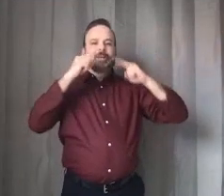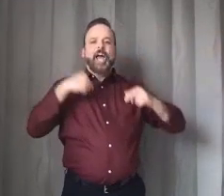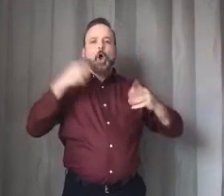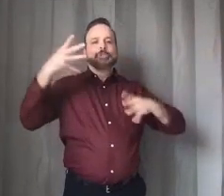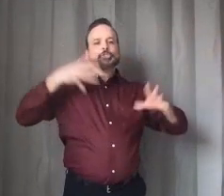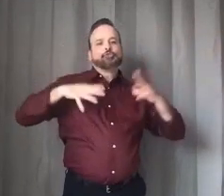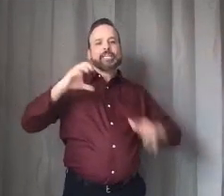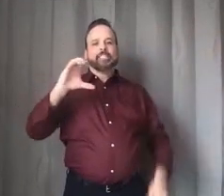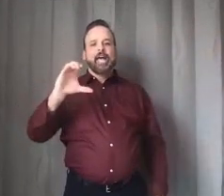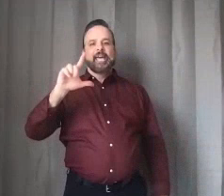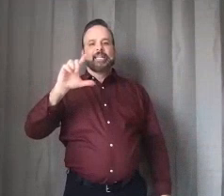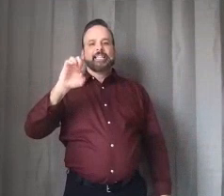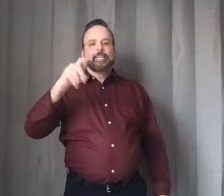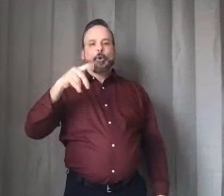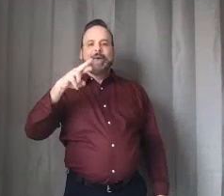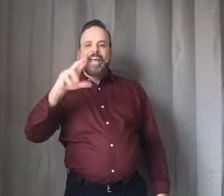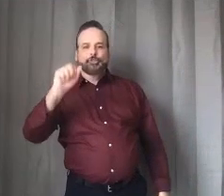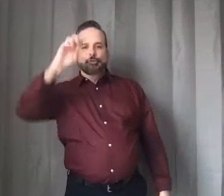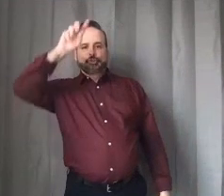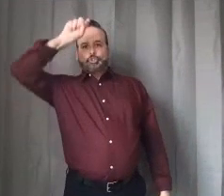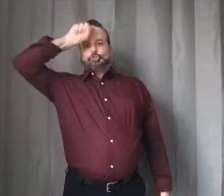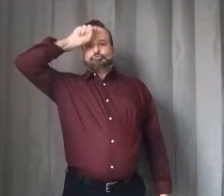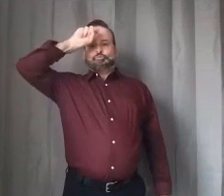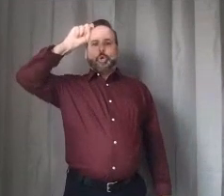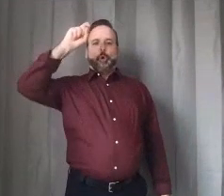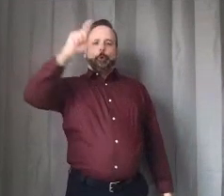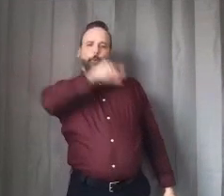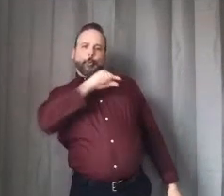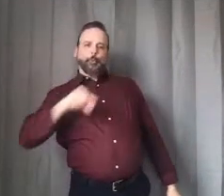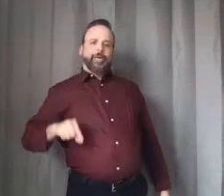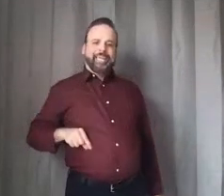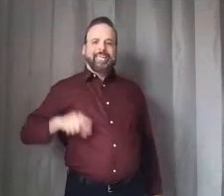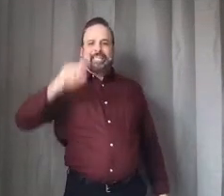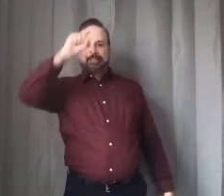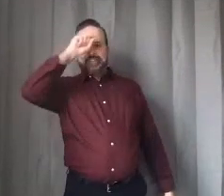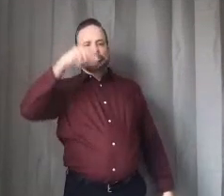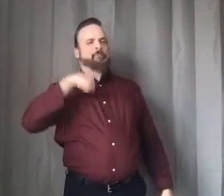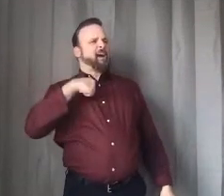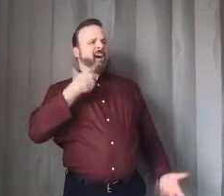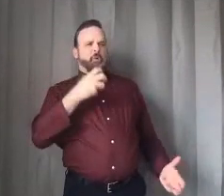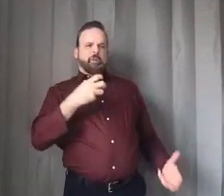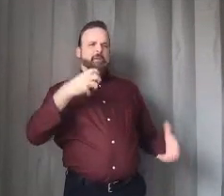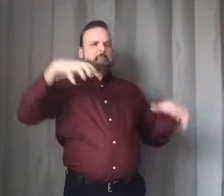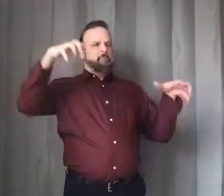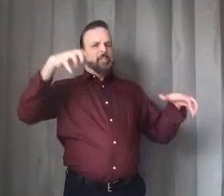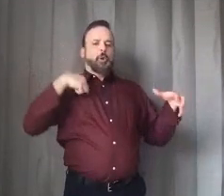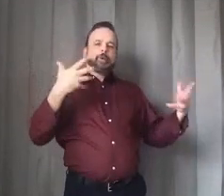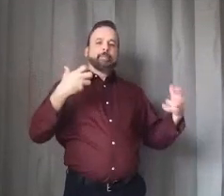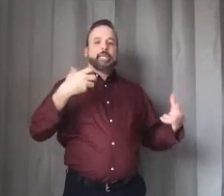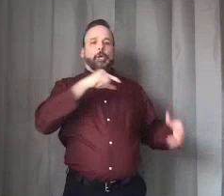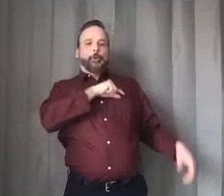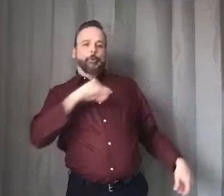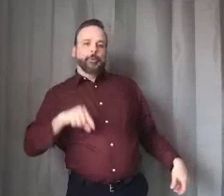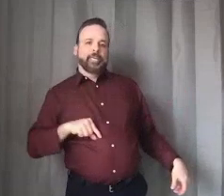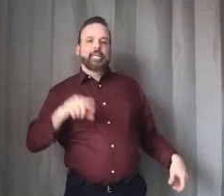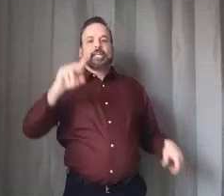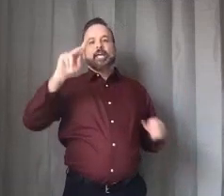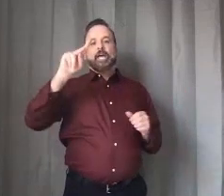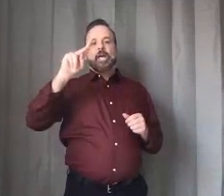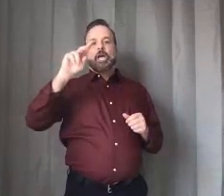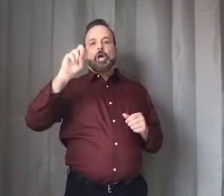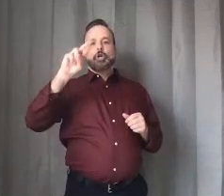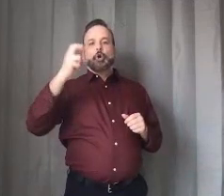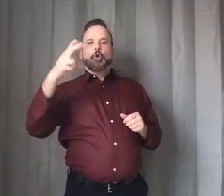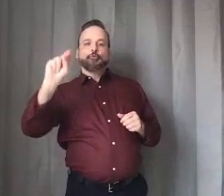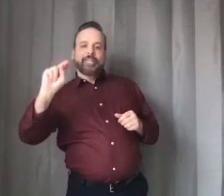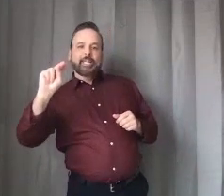a weird ghoul or whatever. I was like, I'm gonna be a queen. I always wanted to be for Halloween. I was gonna be either a Korean princess and wear my Korean hanbok, which I